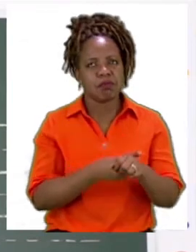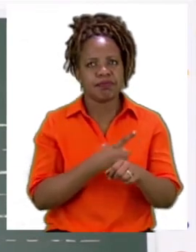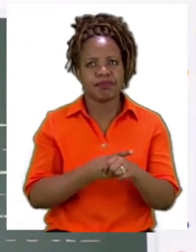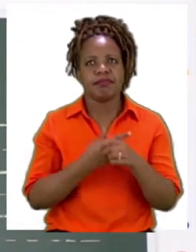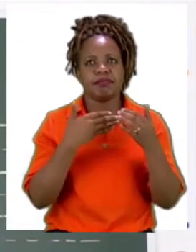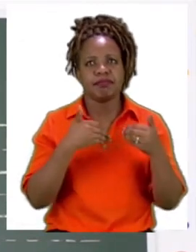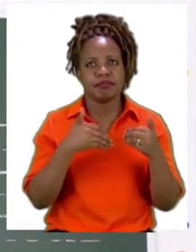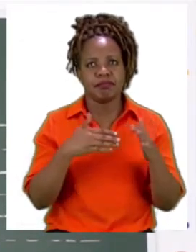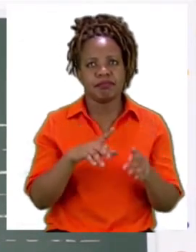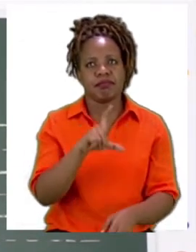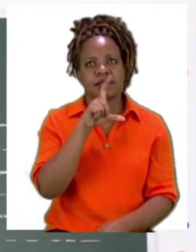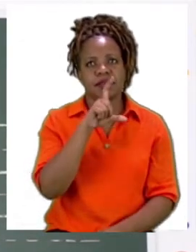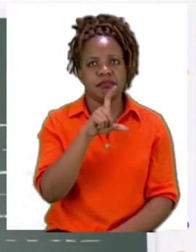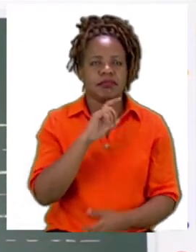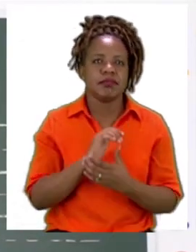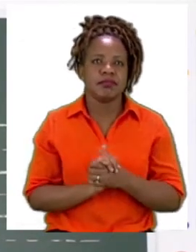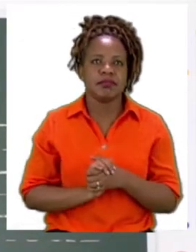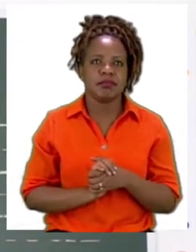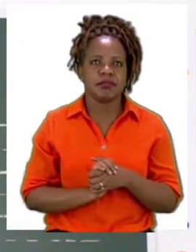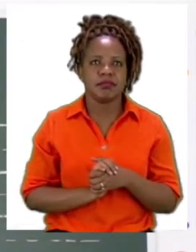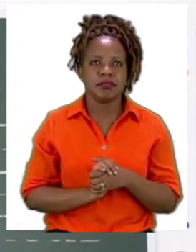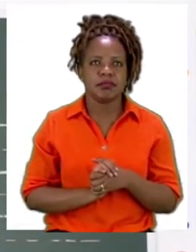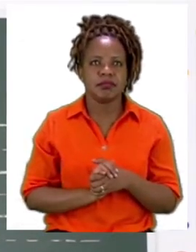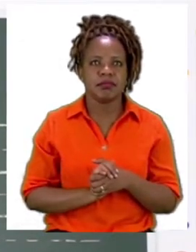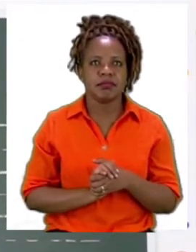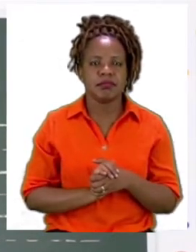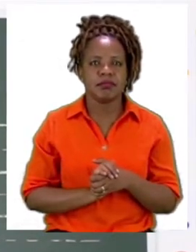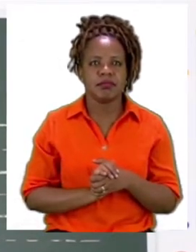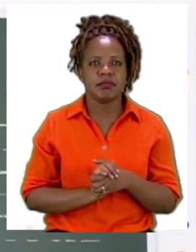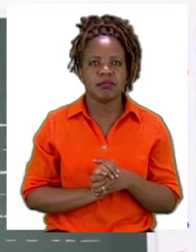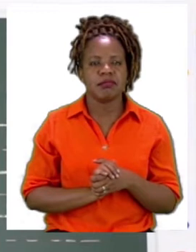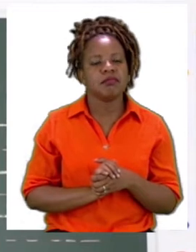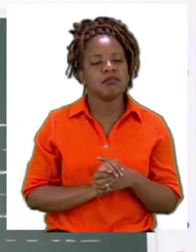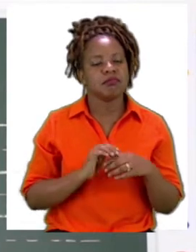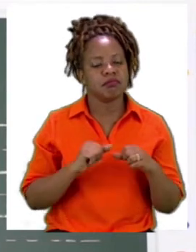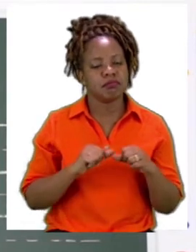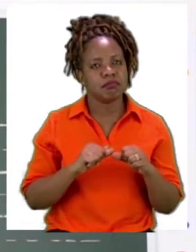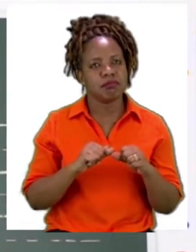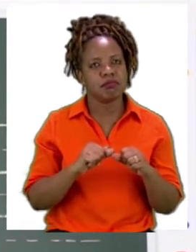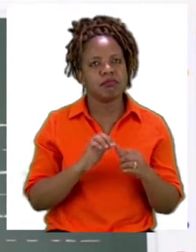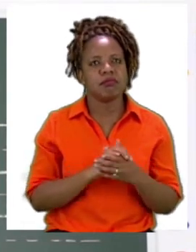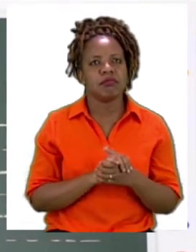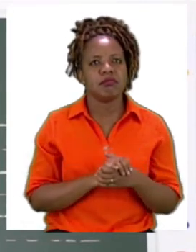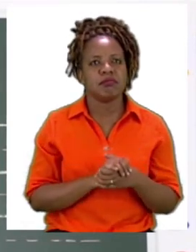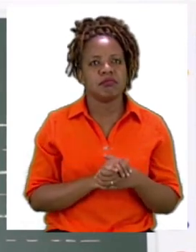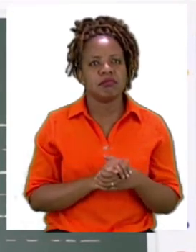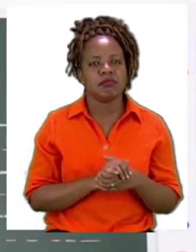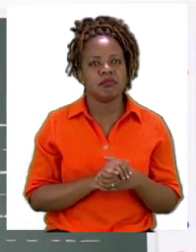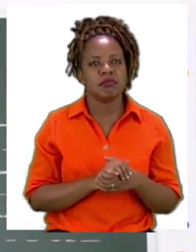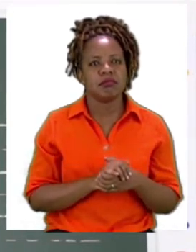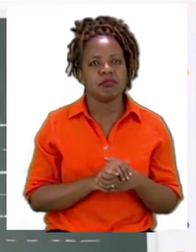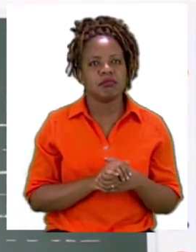Ben. Now that we have written the word Ben, we need to continue our sentence. So we are going